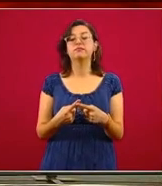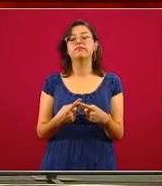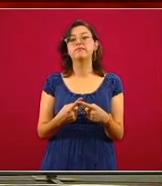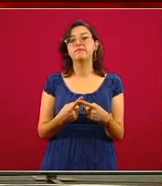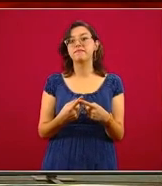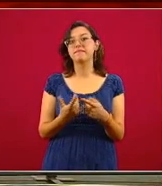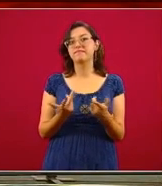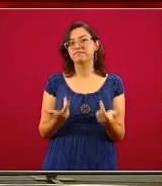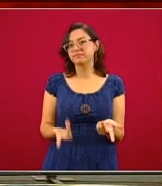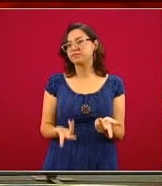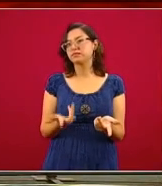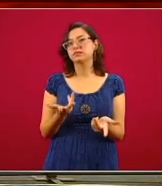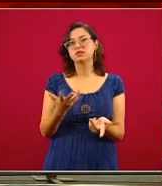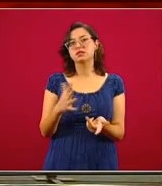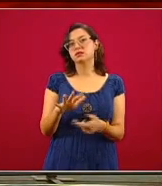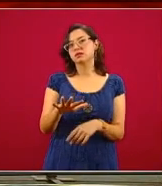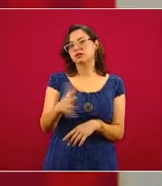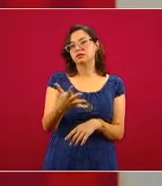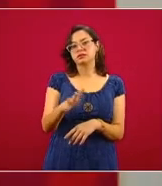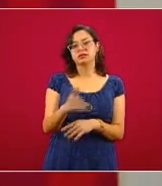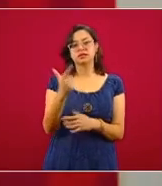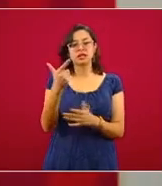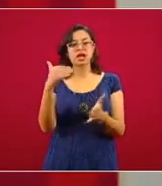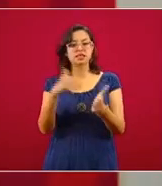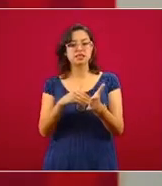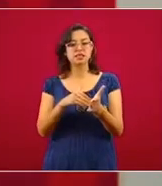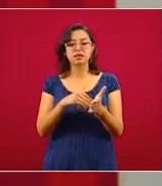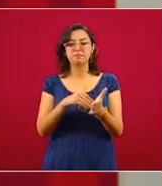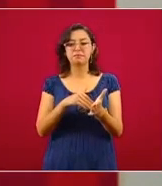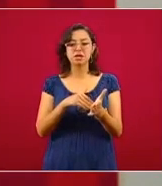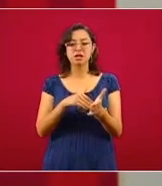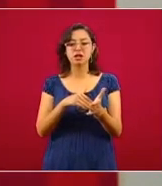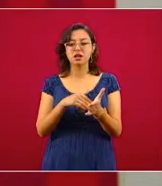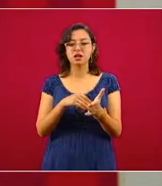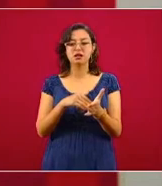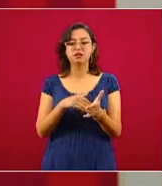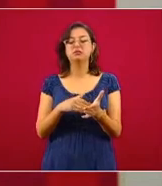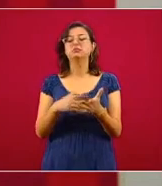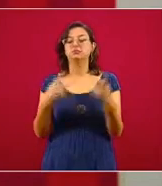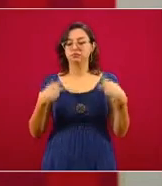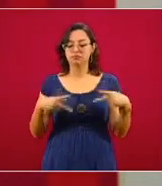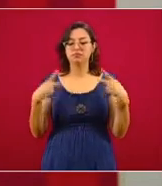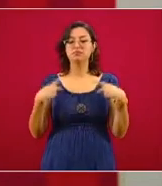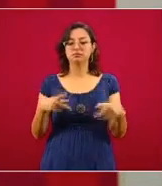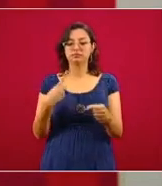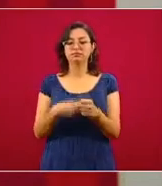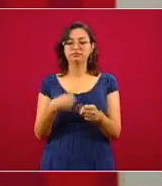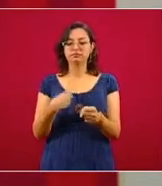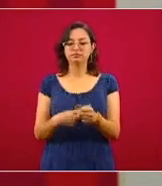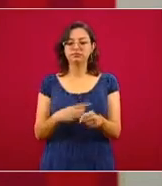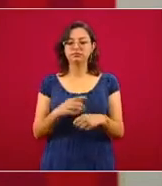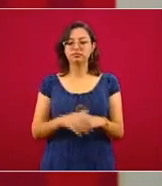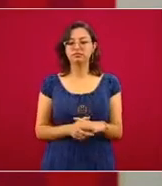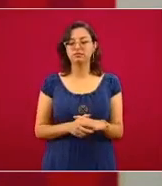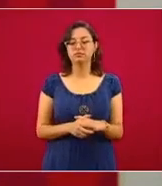encontrado today, we have alrededor found de around 7,000 7,000 casos cases. y además la And ciudad les besides lleva a su this,